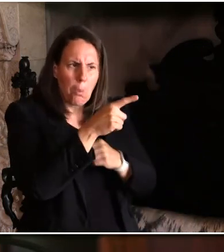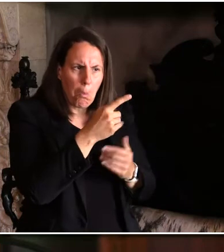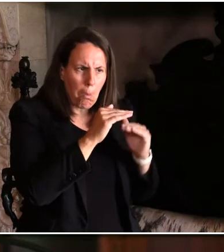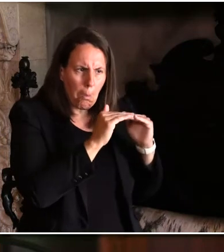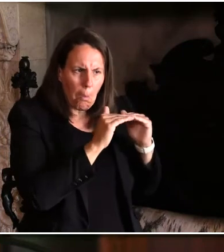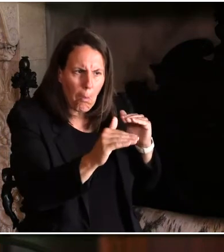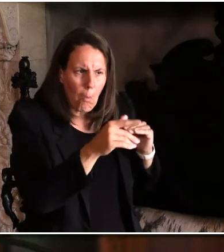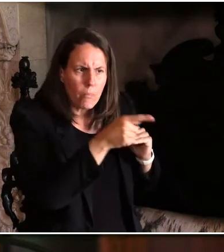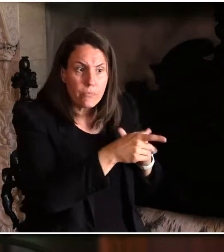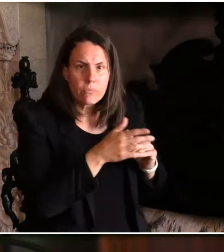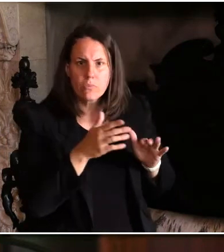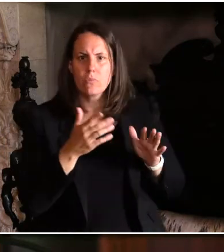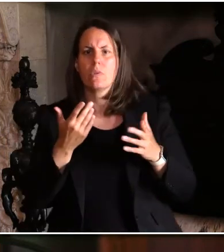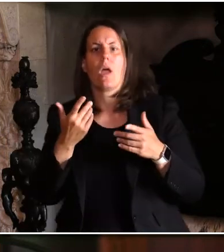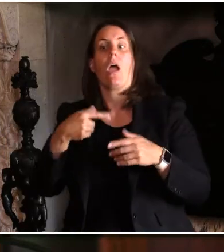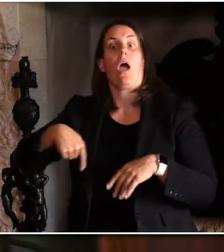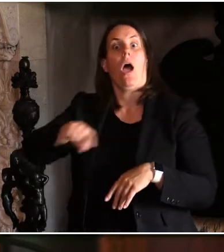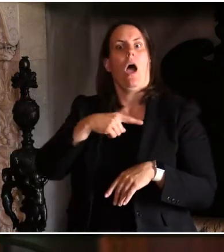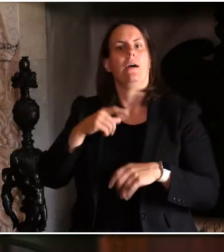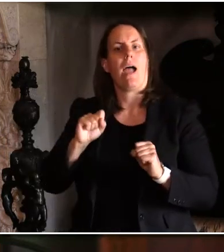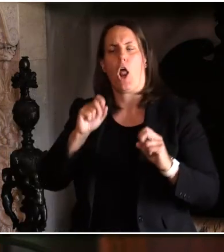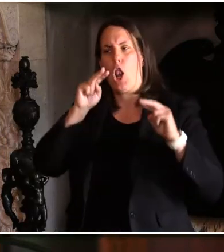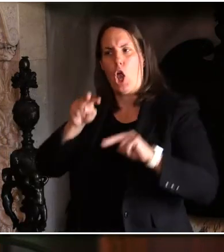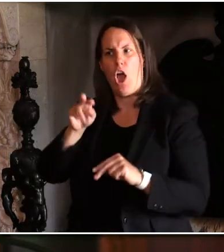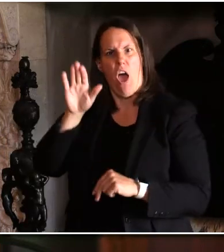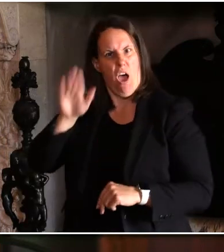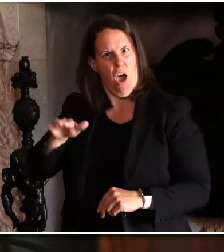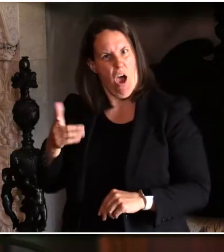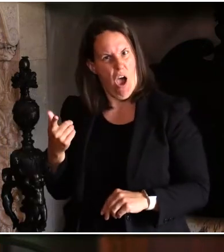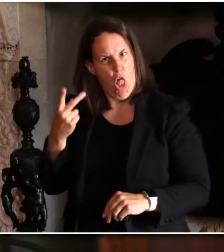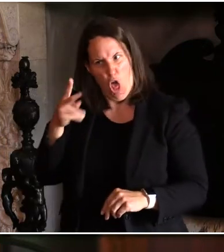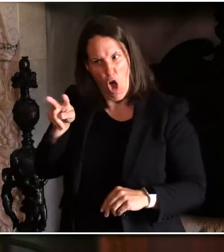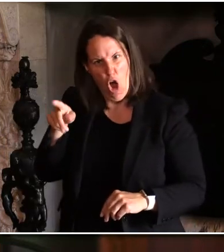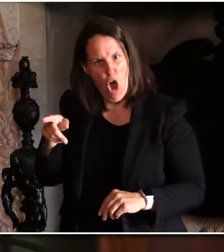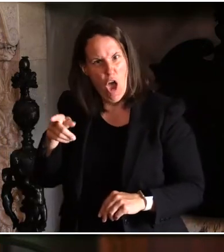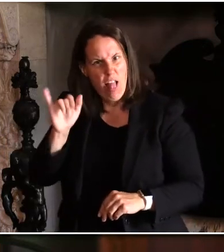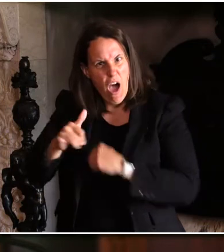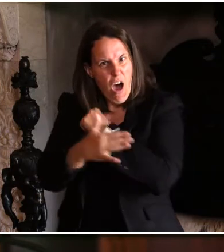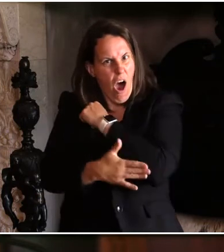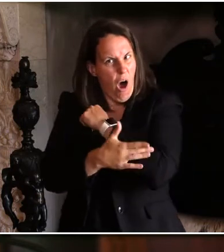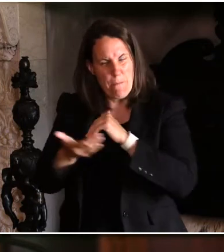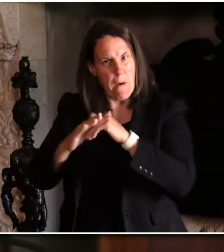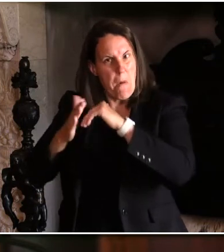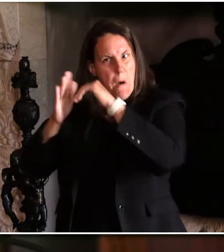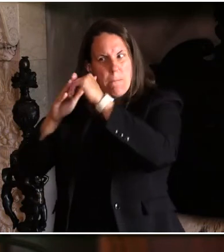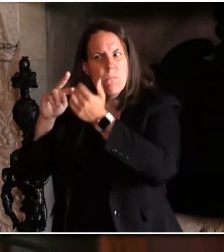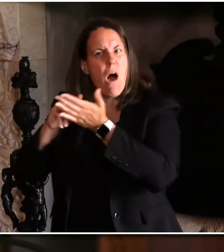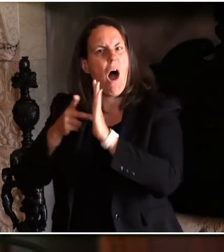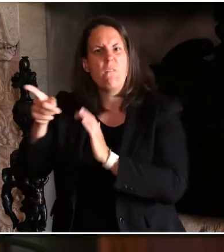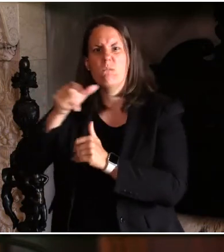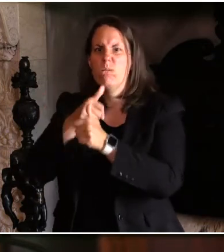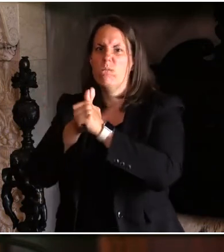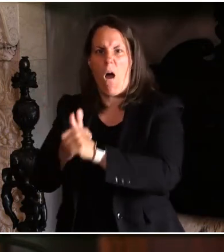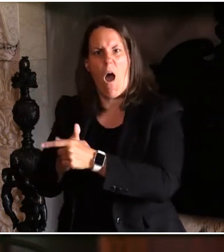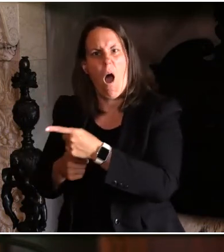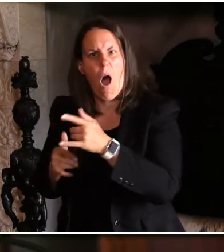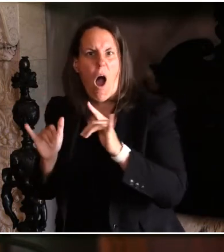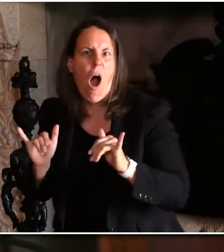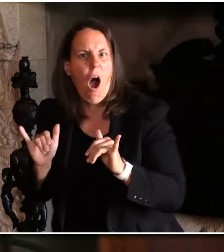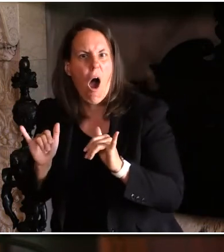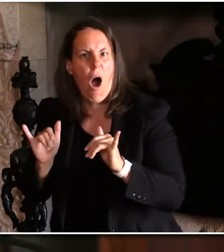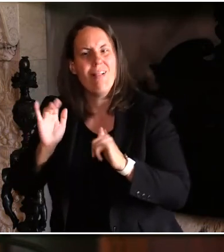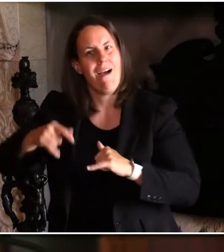cases is going in the wrong direction? And we'll be able to see that on a weekly basis so that as individuals think